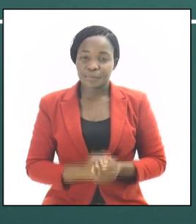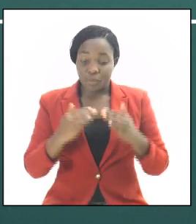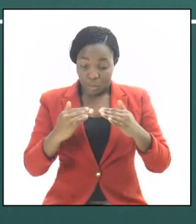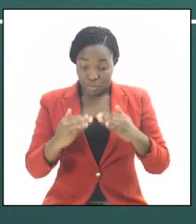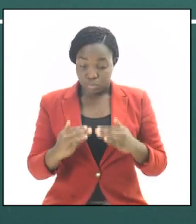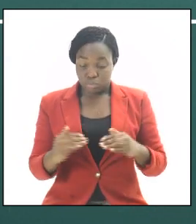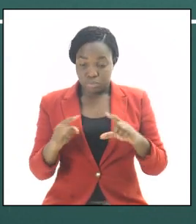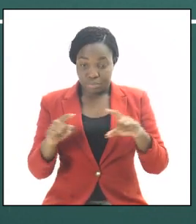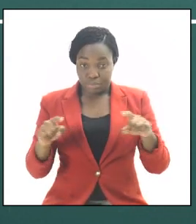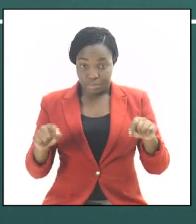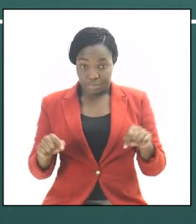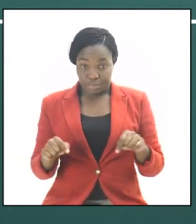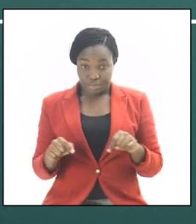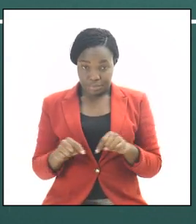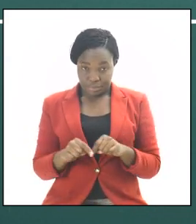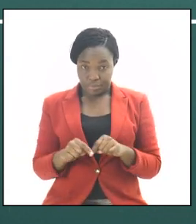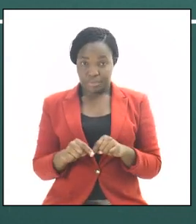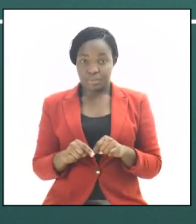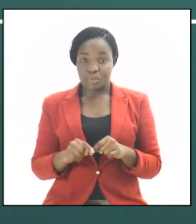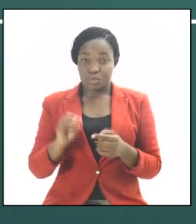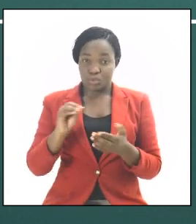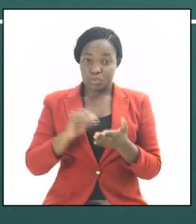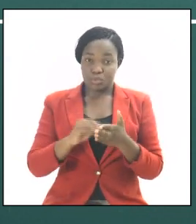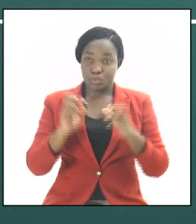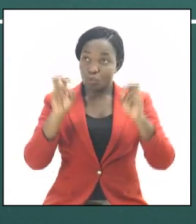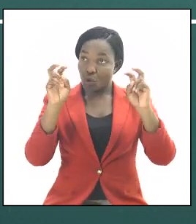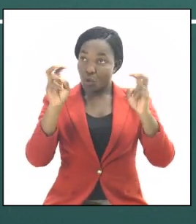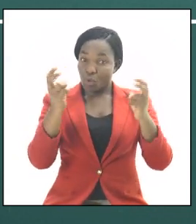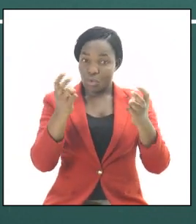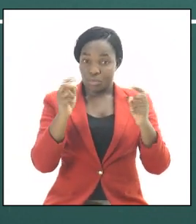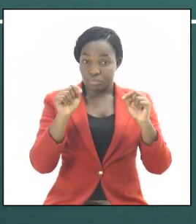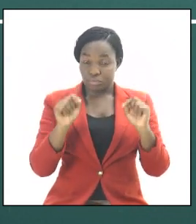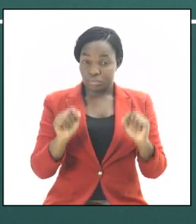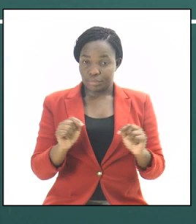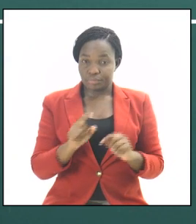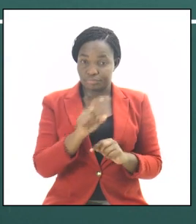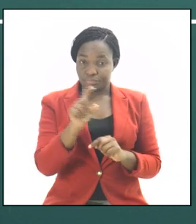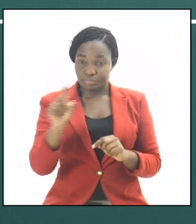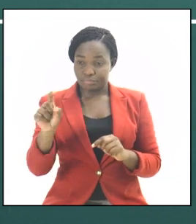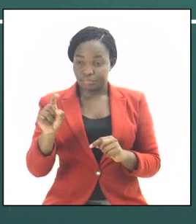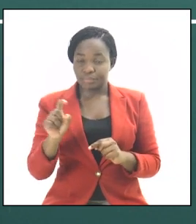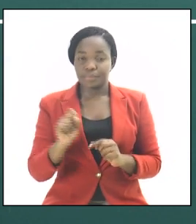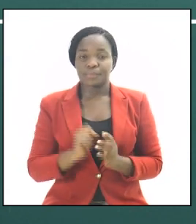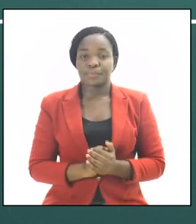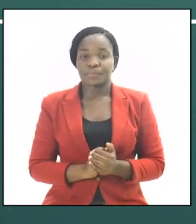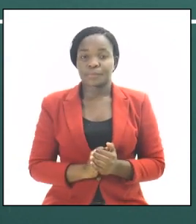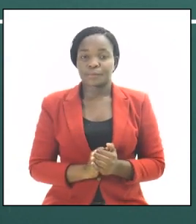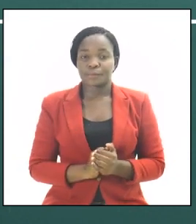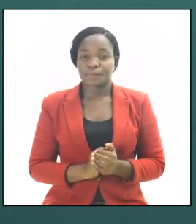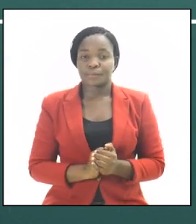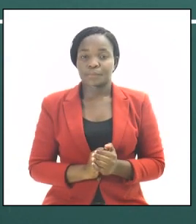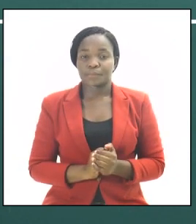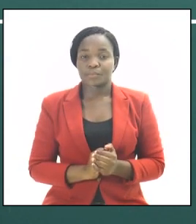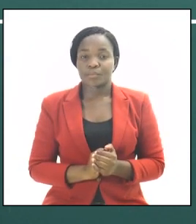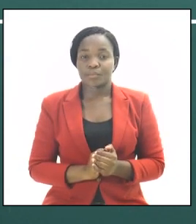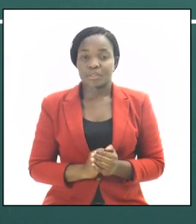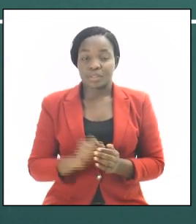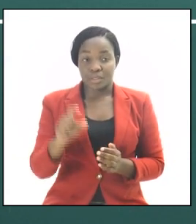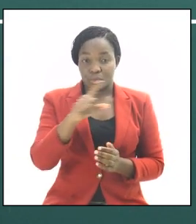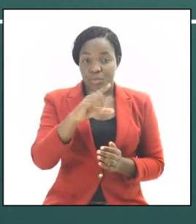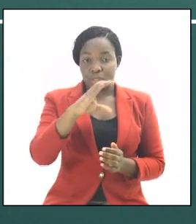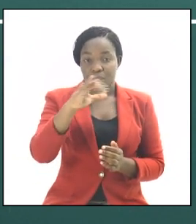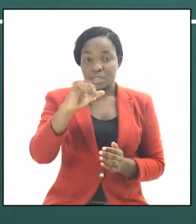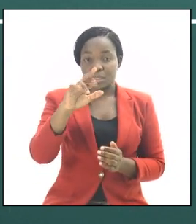error. So, to find the circumference of any circle, the formula is pi